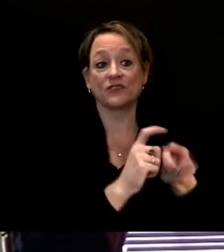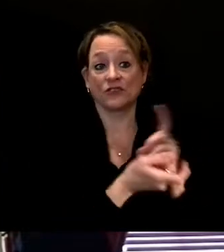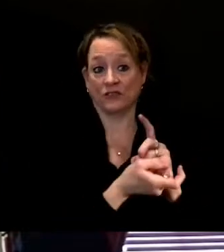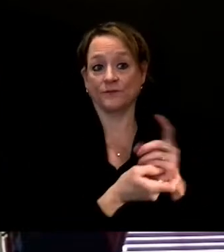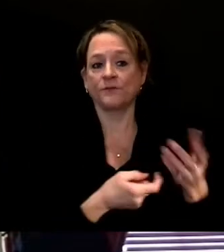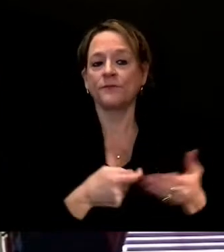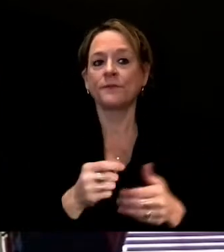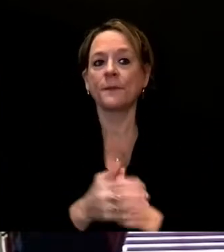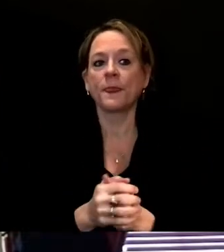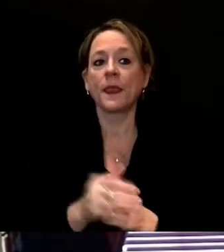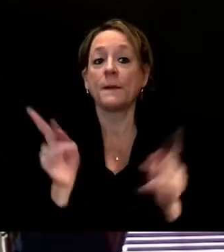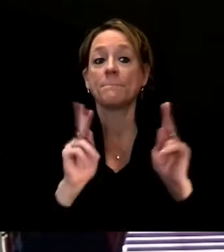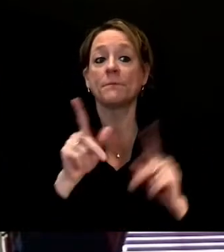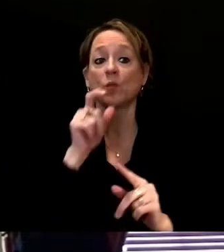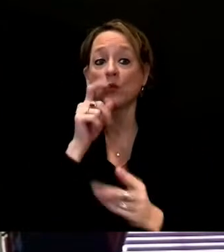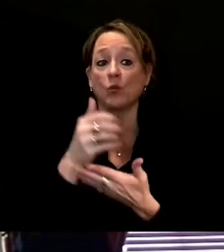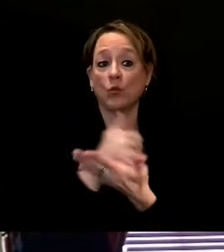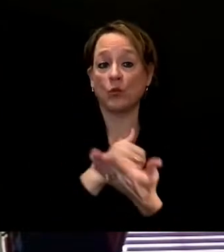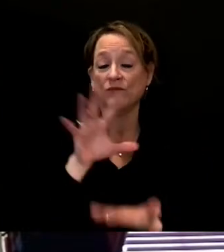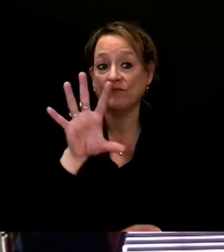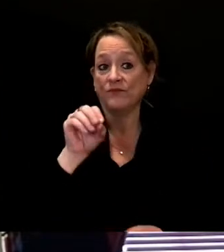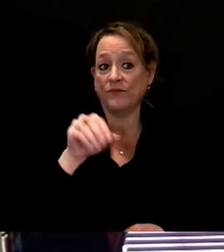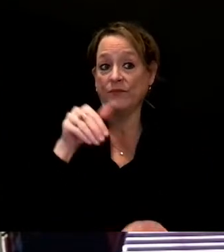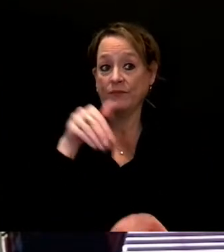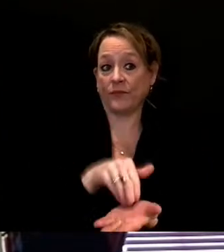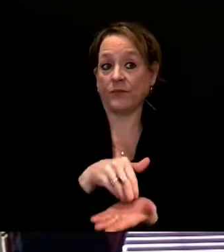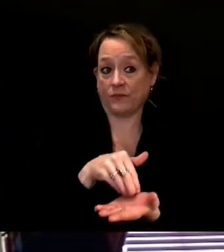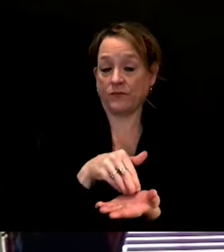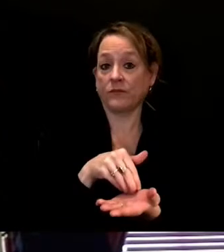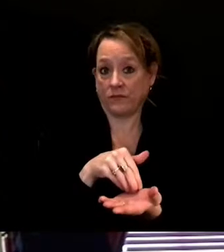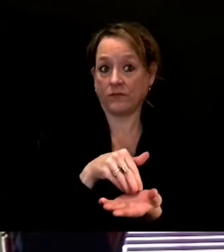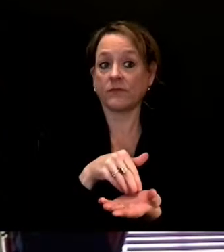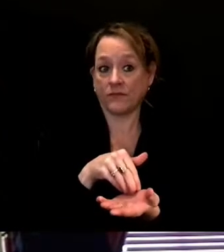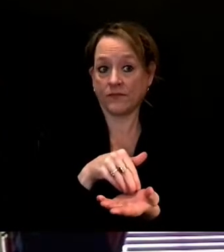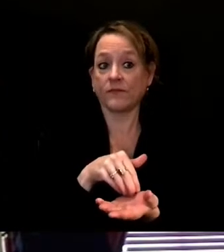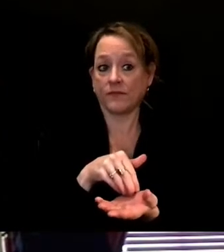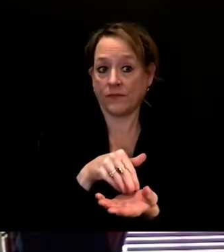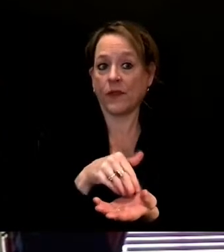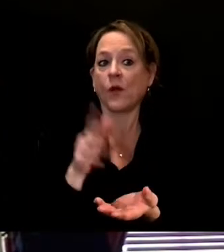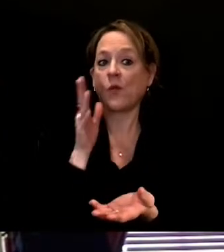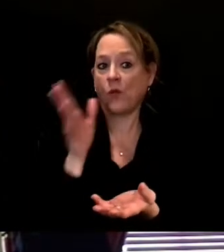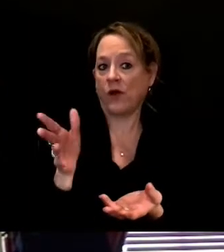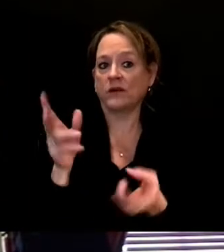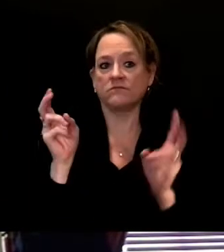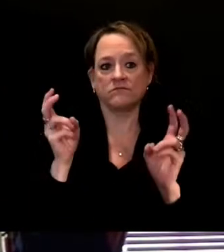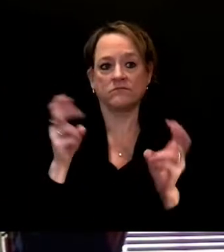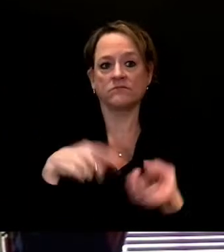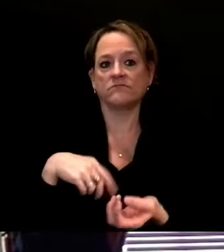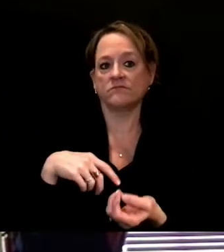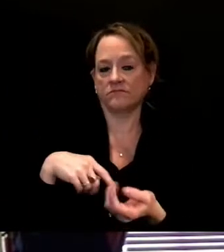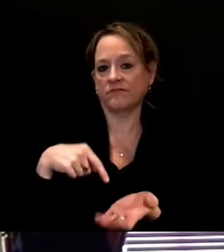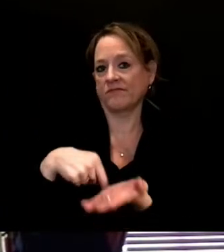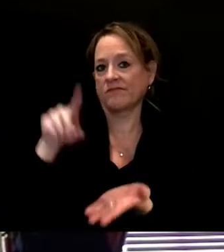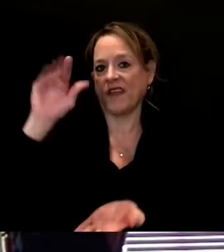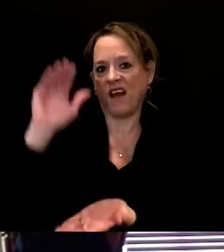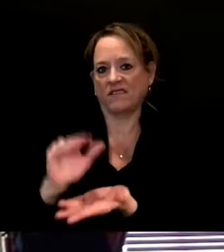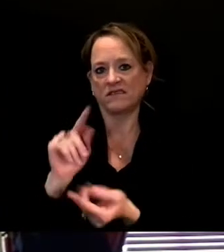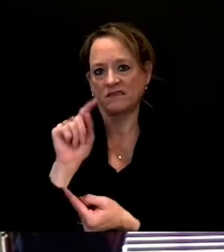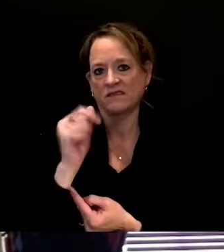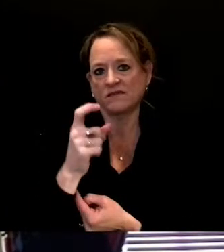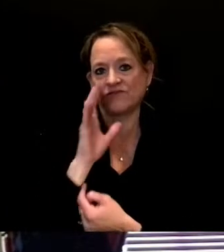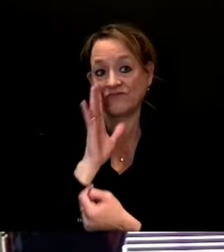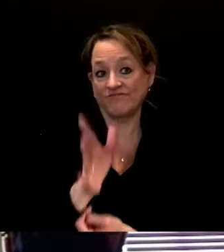April 2014. So we made updates that will ensure Wisconsinites will see hundreds of dollars in their